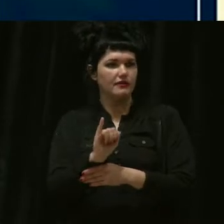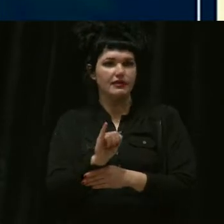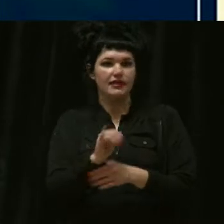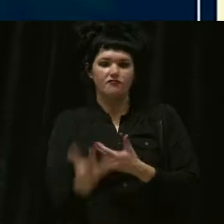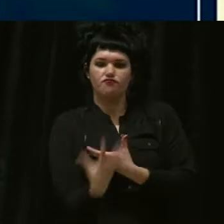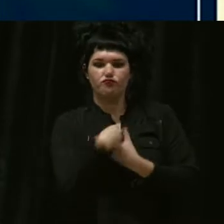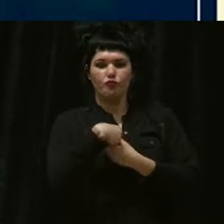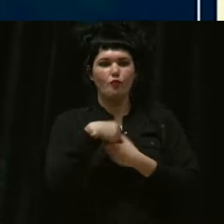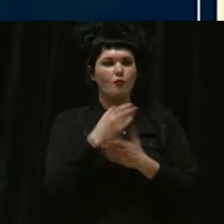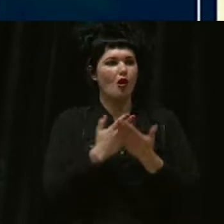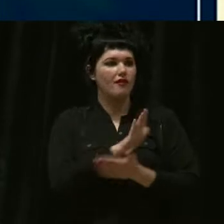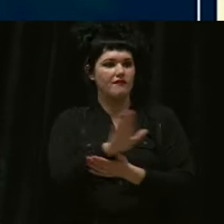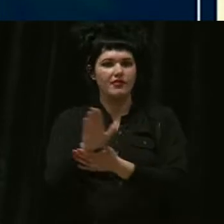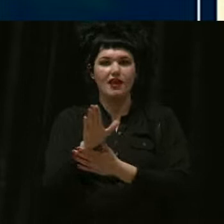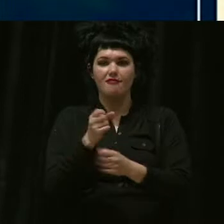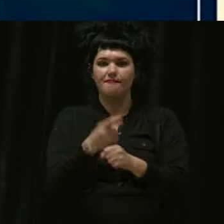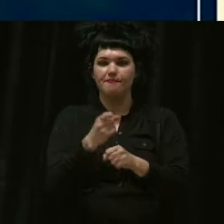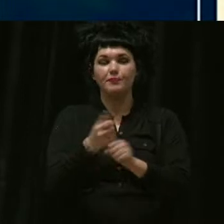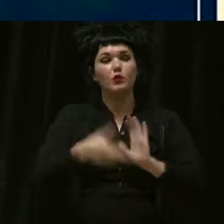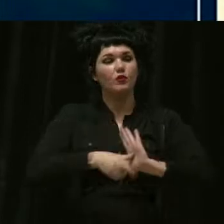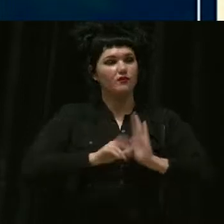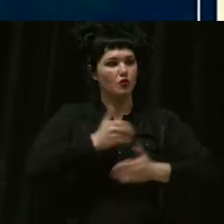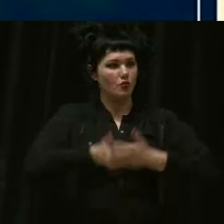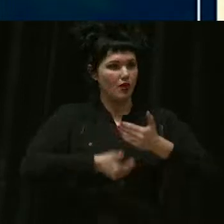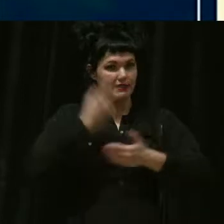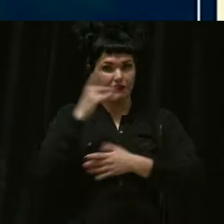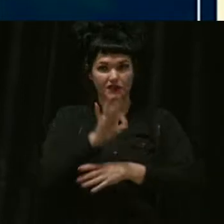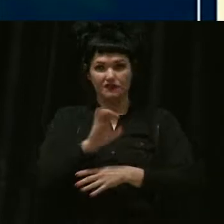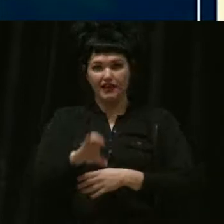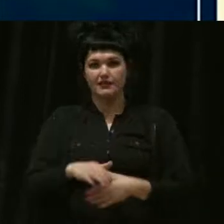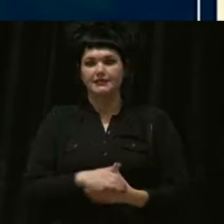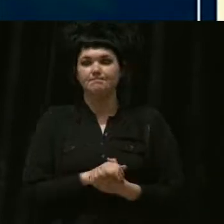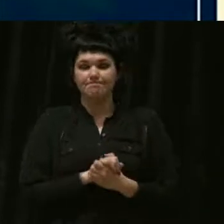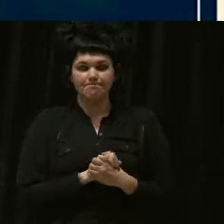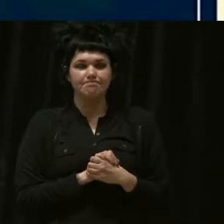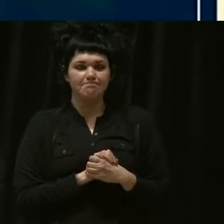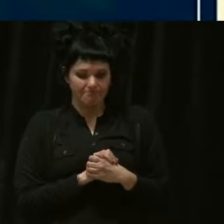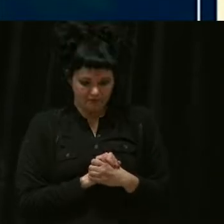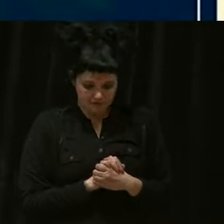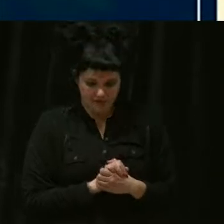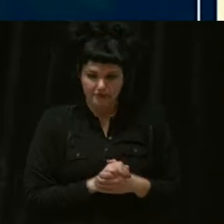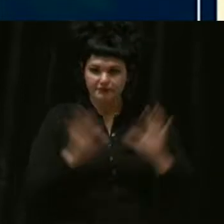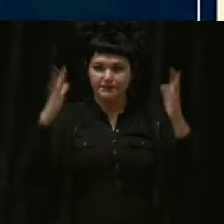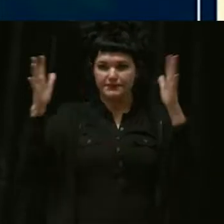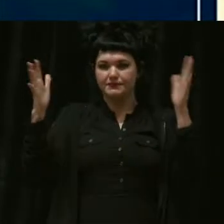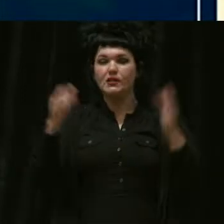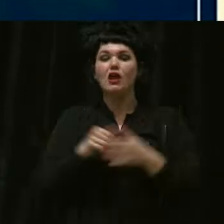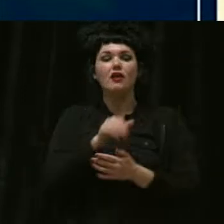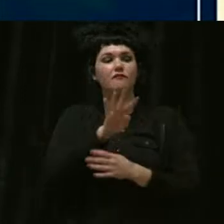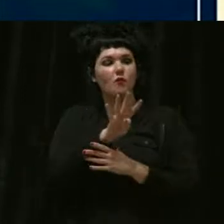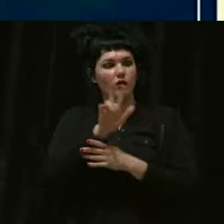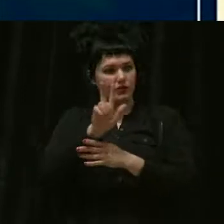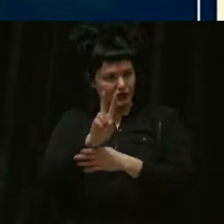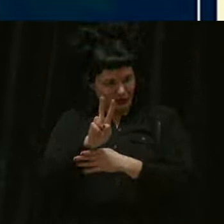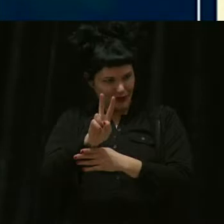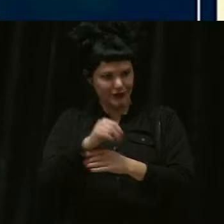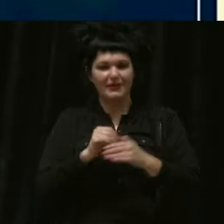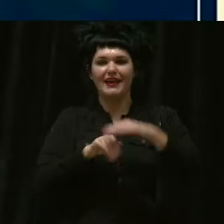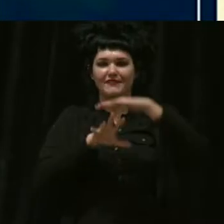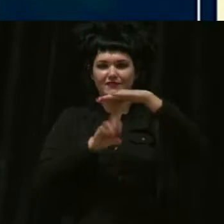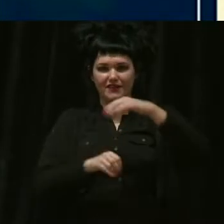incorporating as part of the annual review process for faculty. And 42 out of 50 have included it as part of